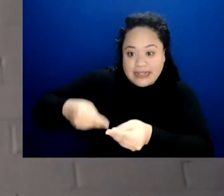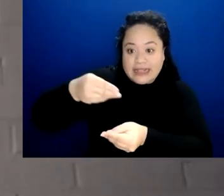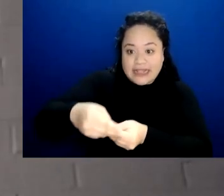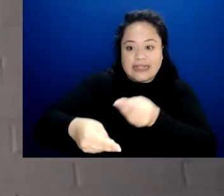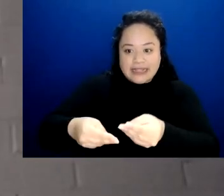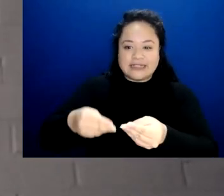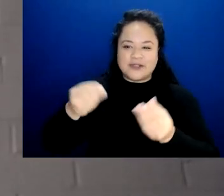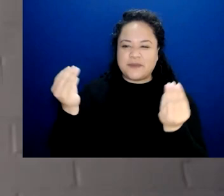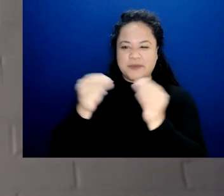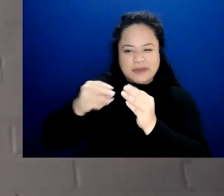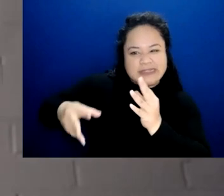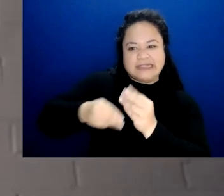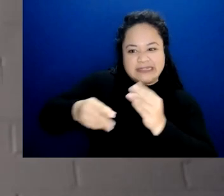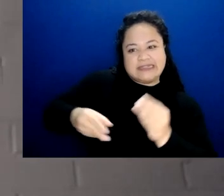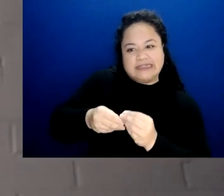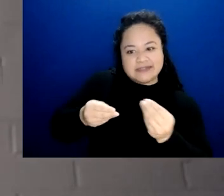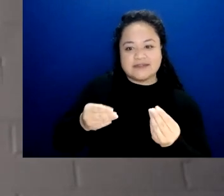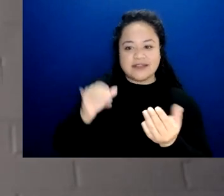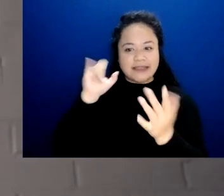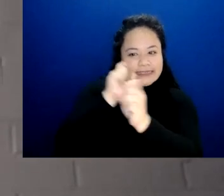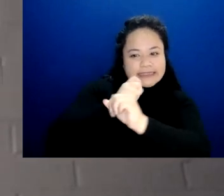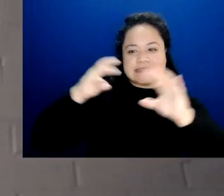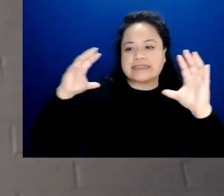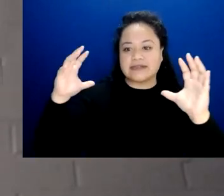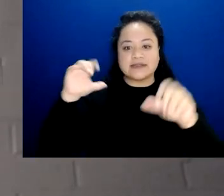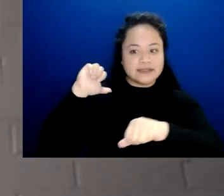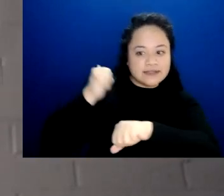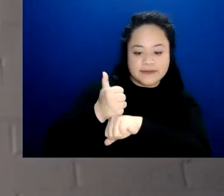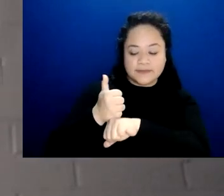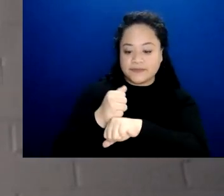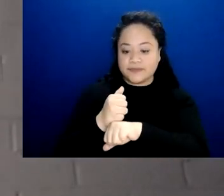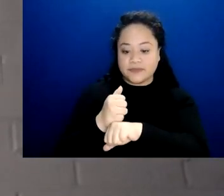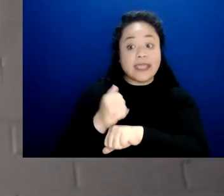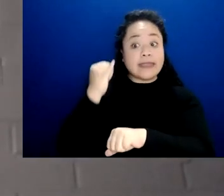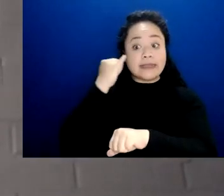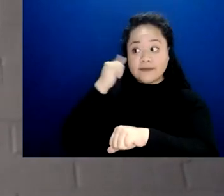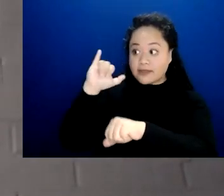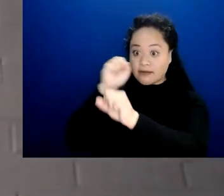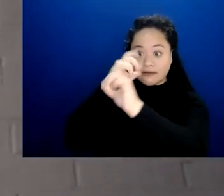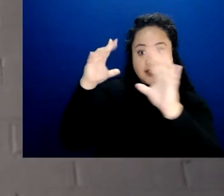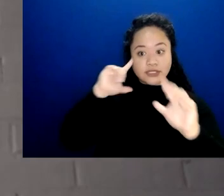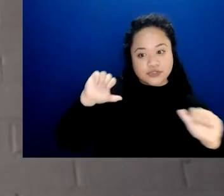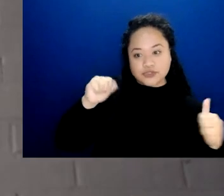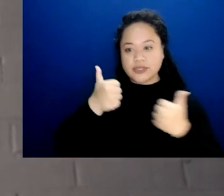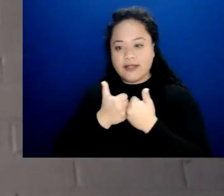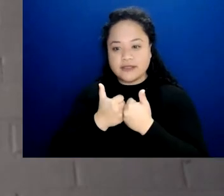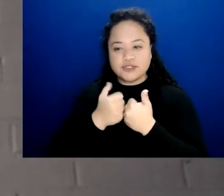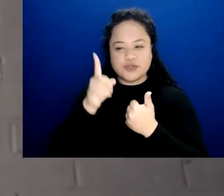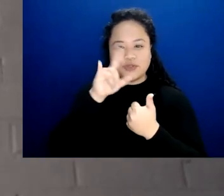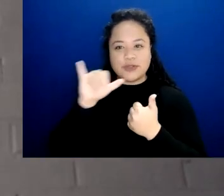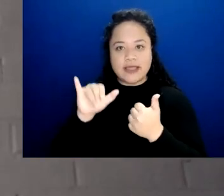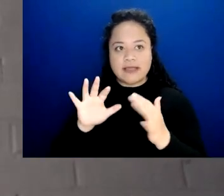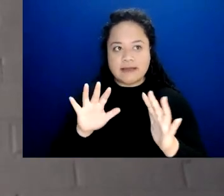it's challenged, it creates this this kind of like a little bit of a hiccup. And people